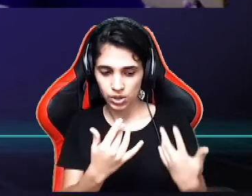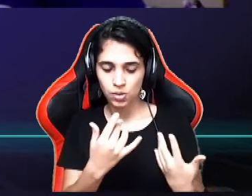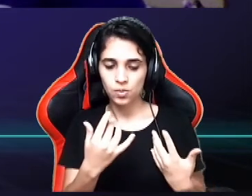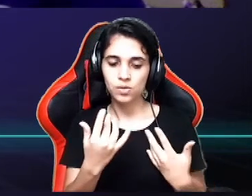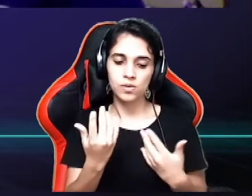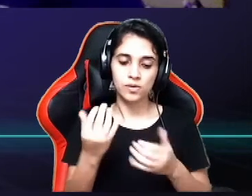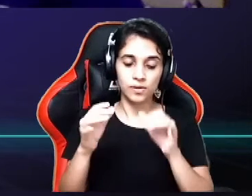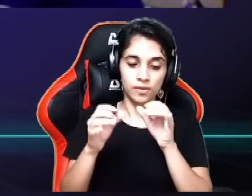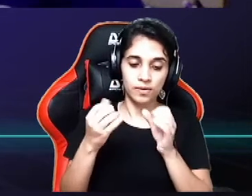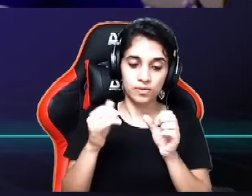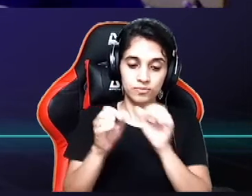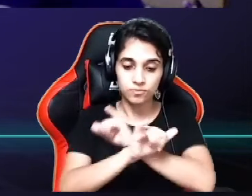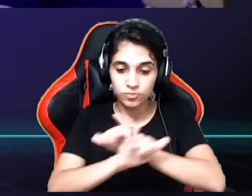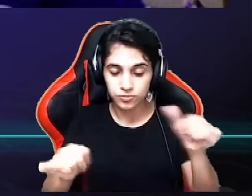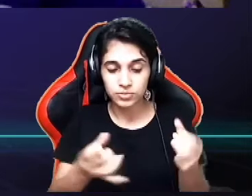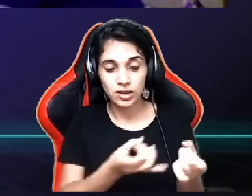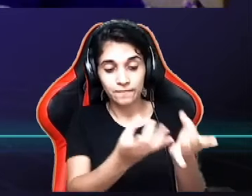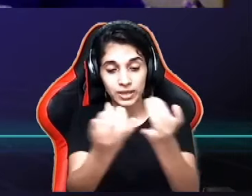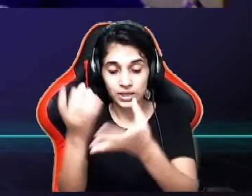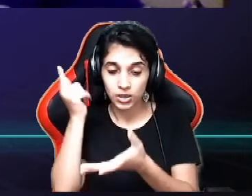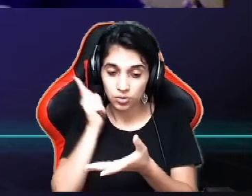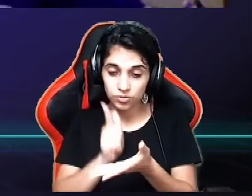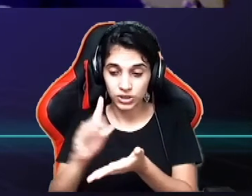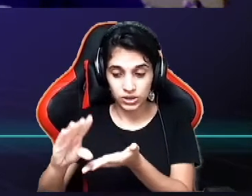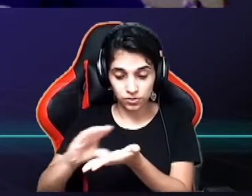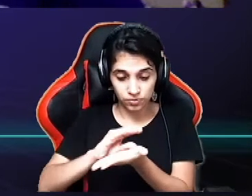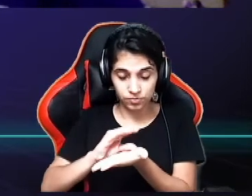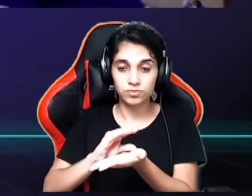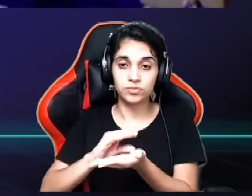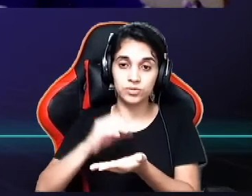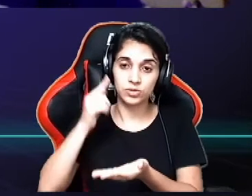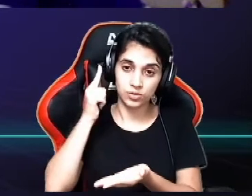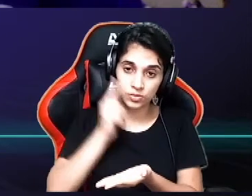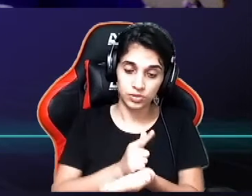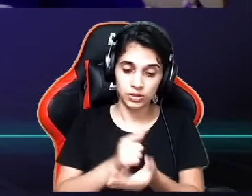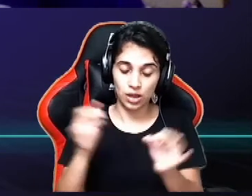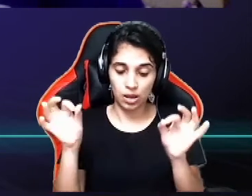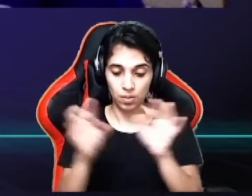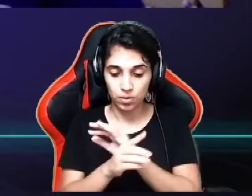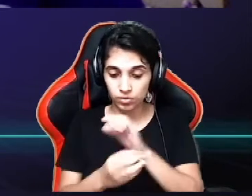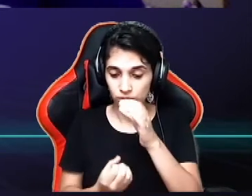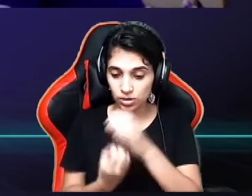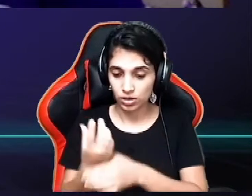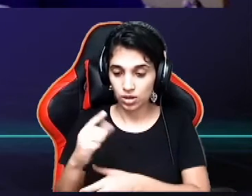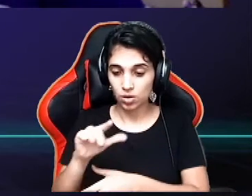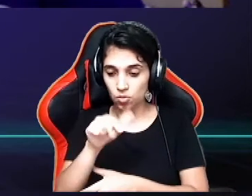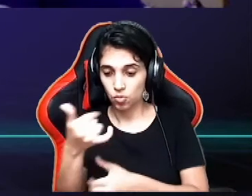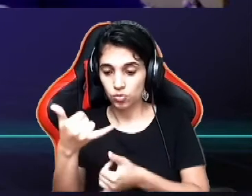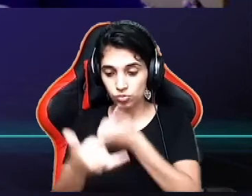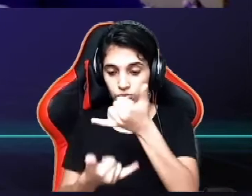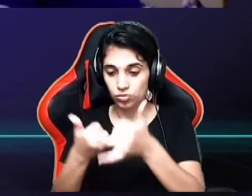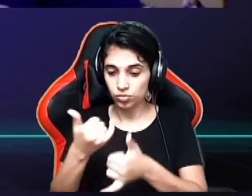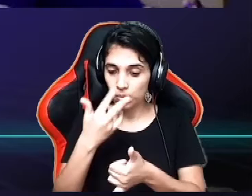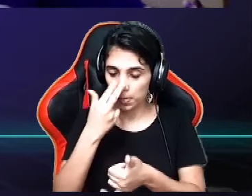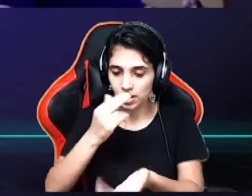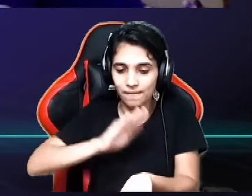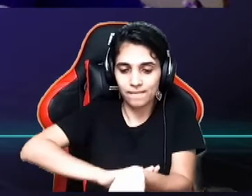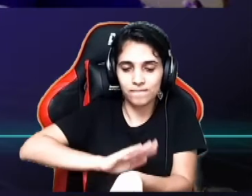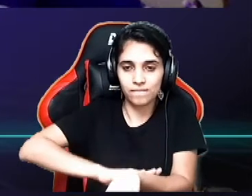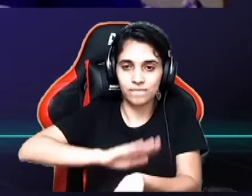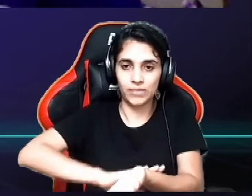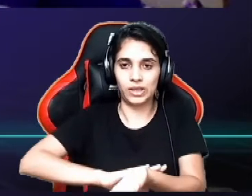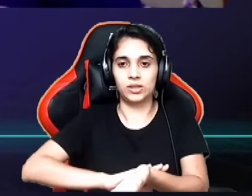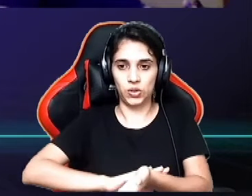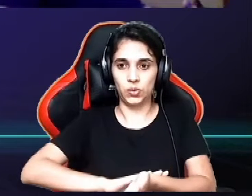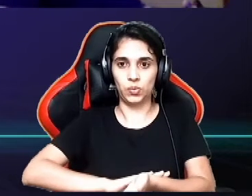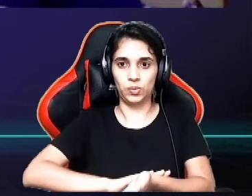of launching the product, releasing, selling as much as I can, and then killing it and getting